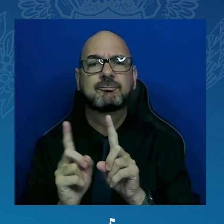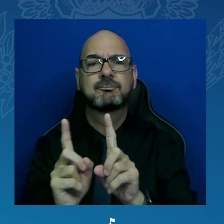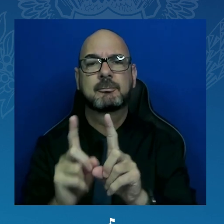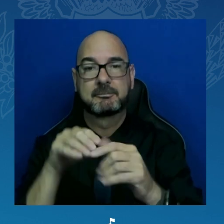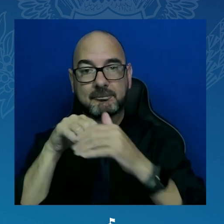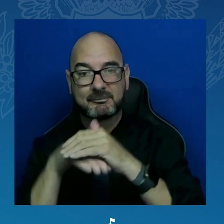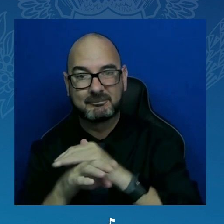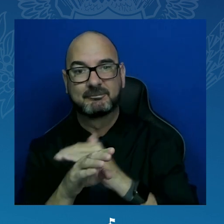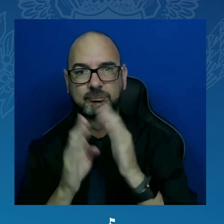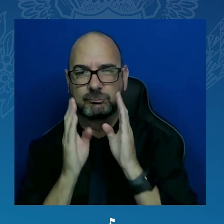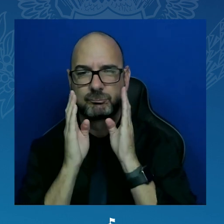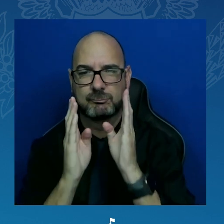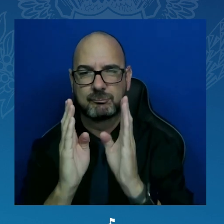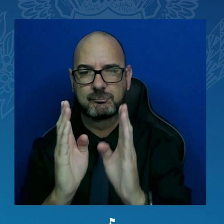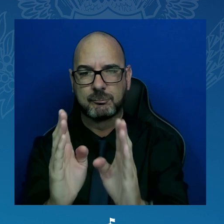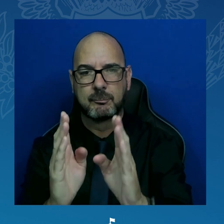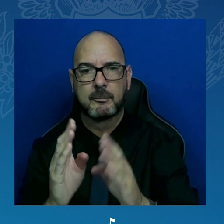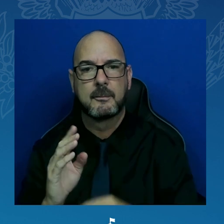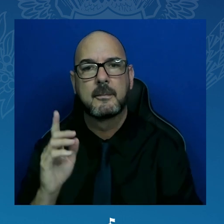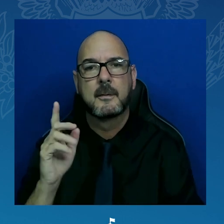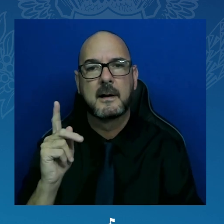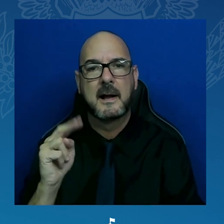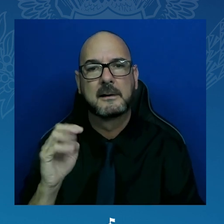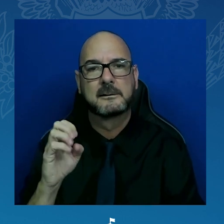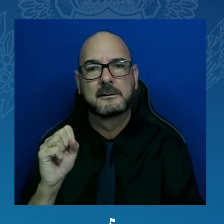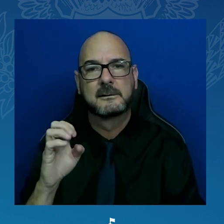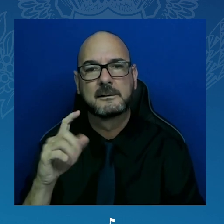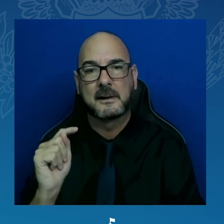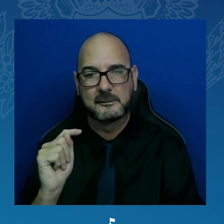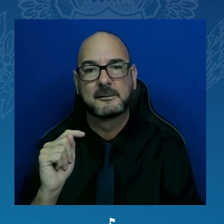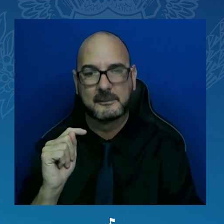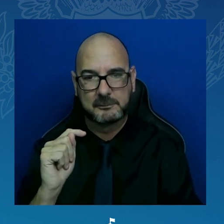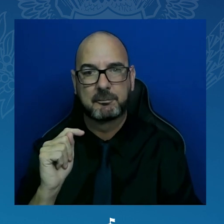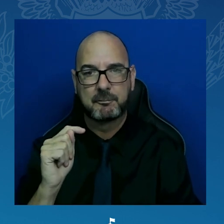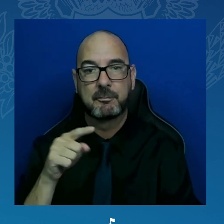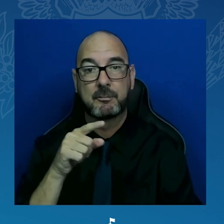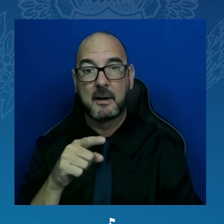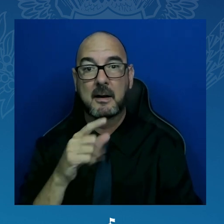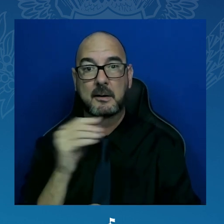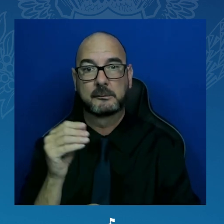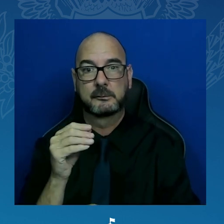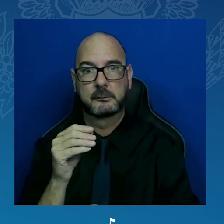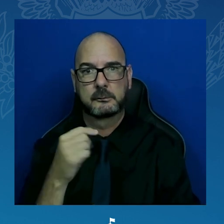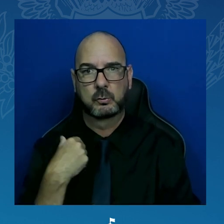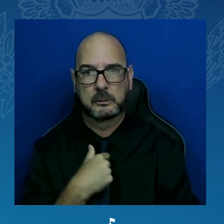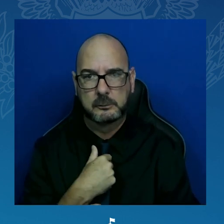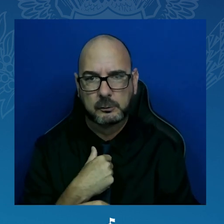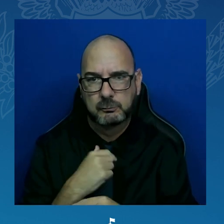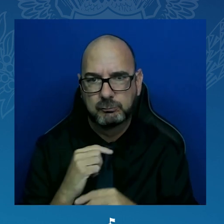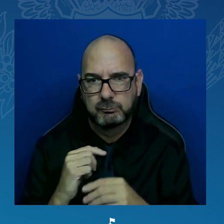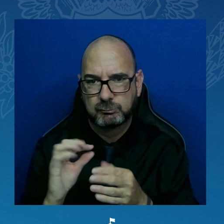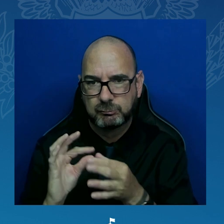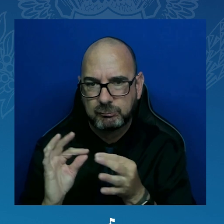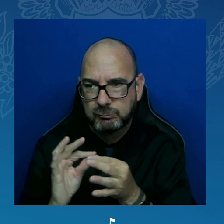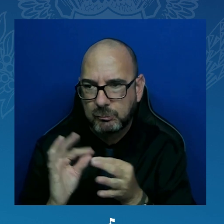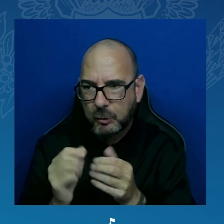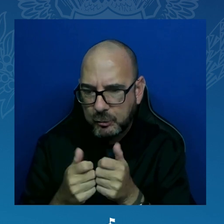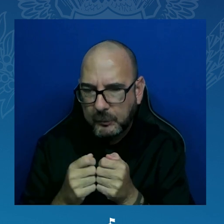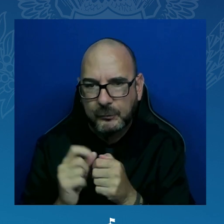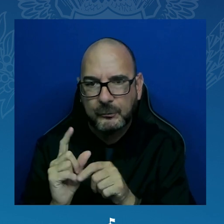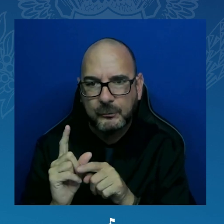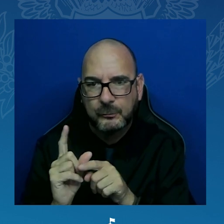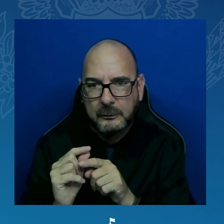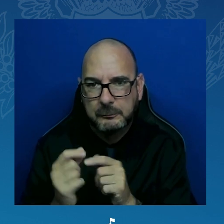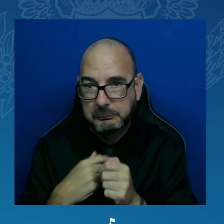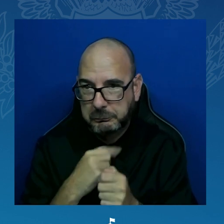Knesset, showed her the entire Israeli mosaic, and tweeted quite rarely how pleased I